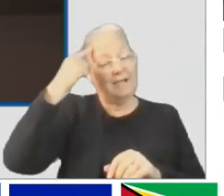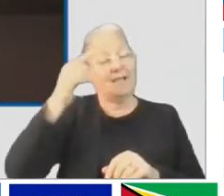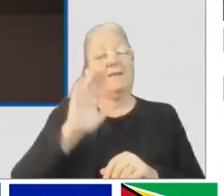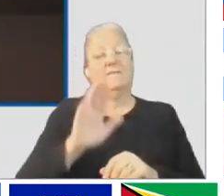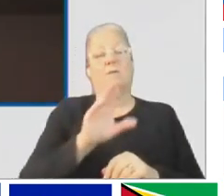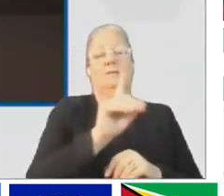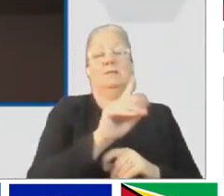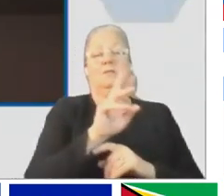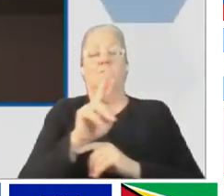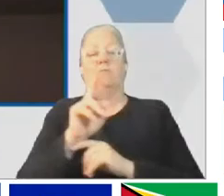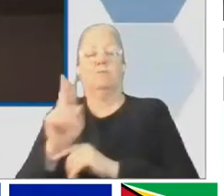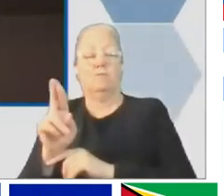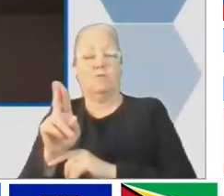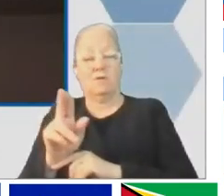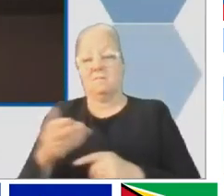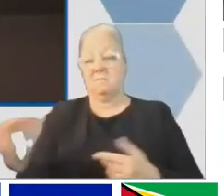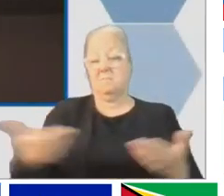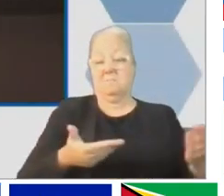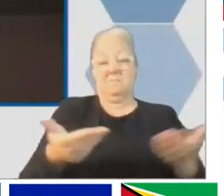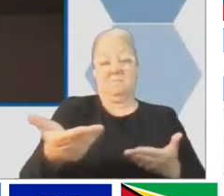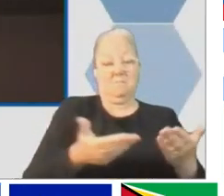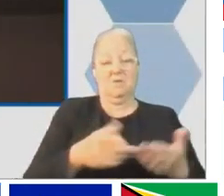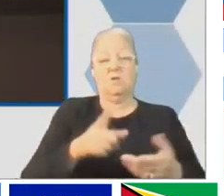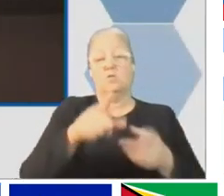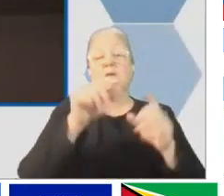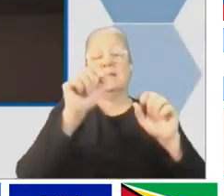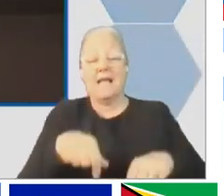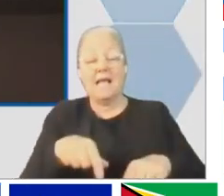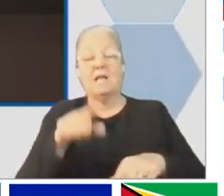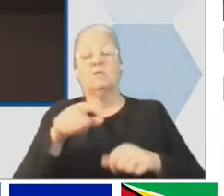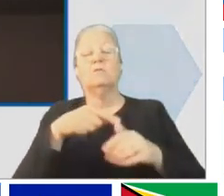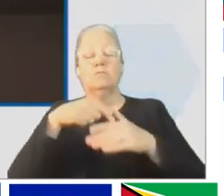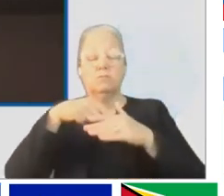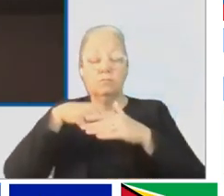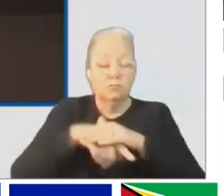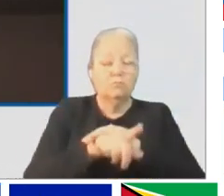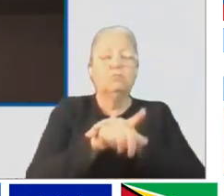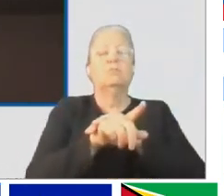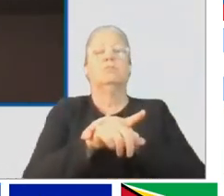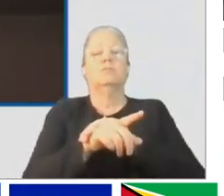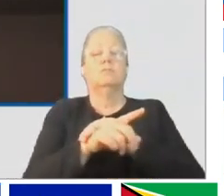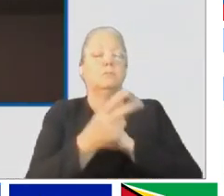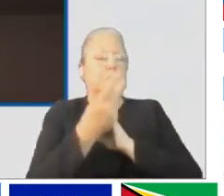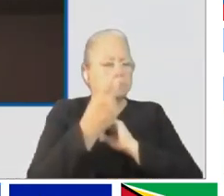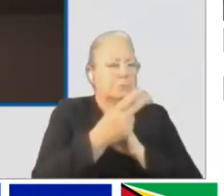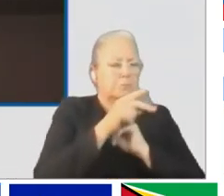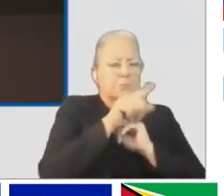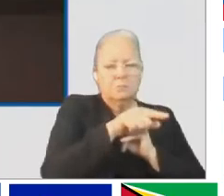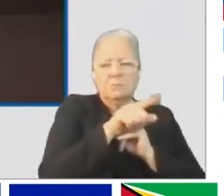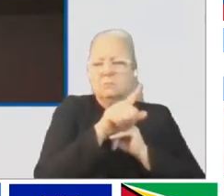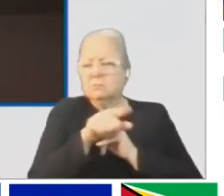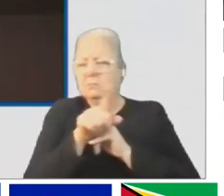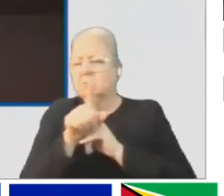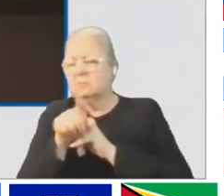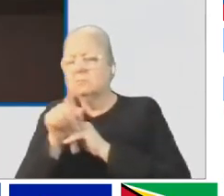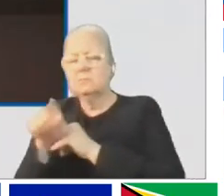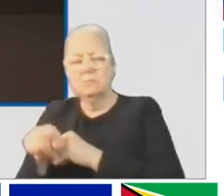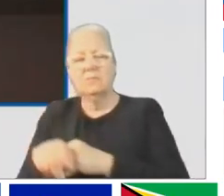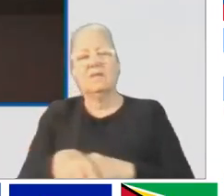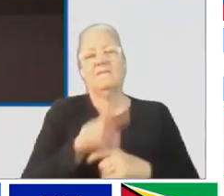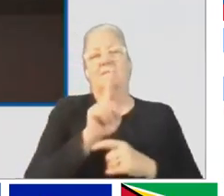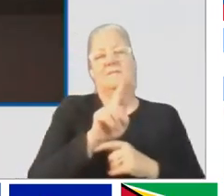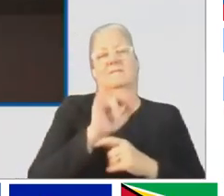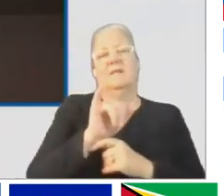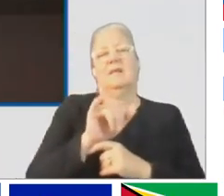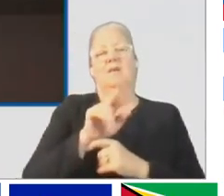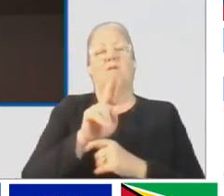the ability to go, to click on, to visit, to look at this virtual tour, to explore and to learn and possibly come up with new ideas